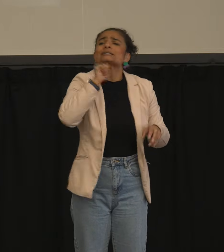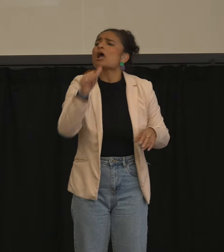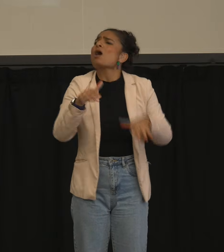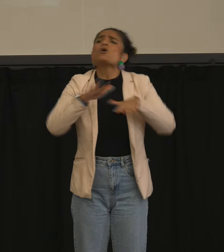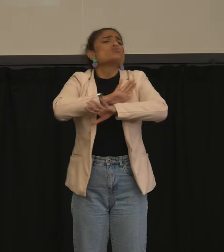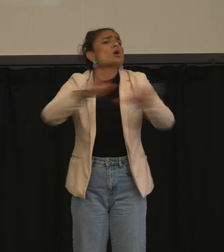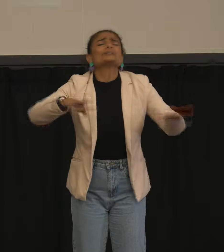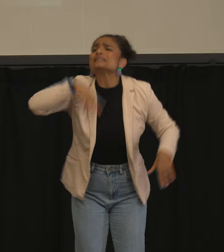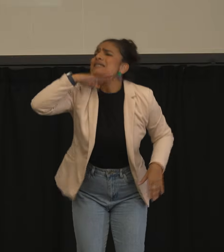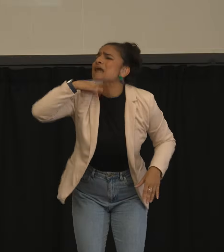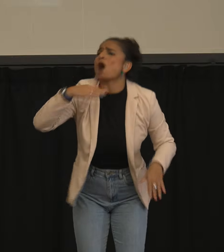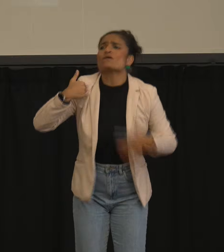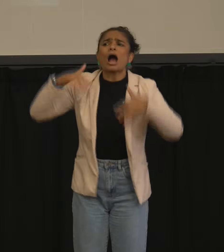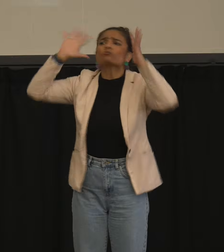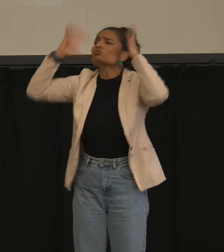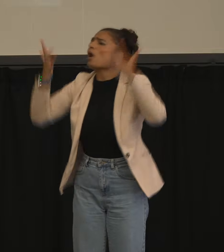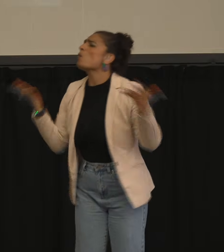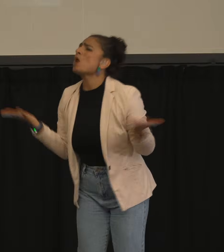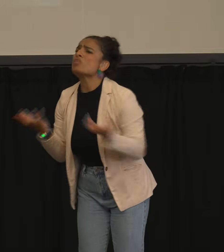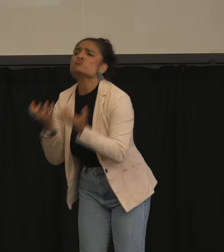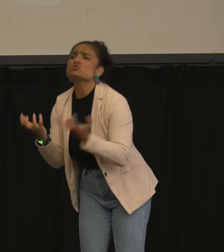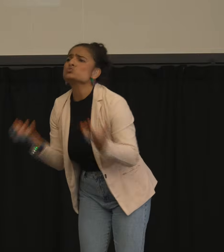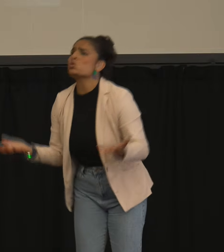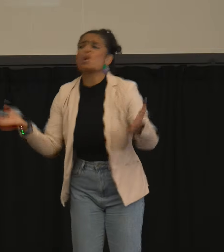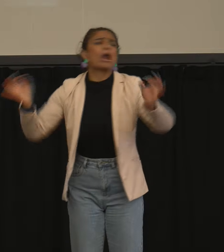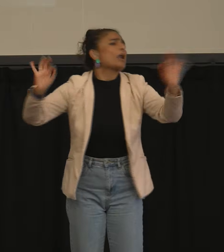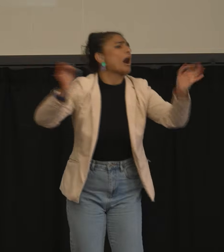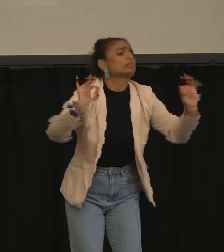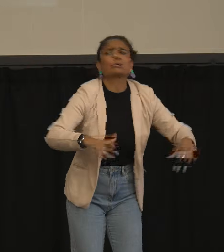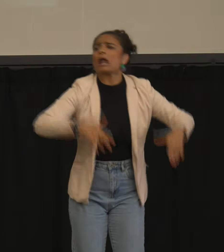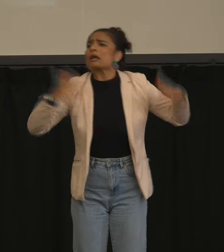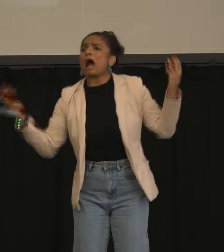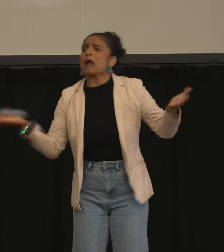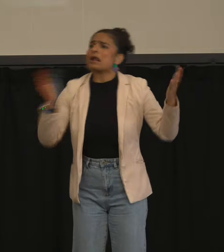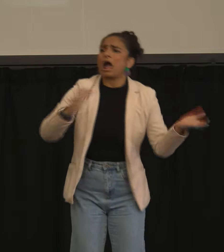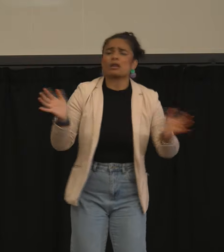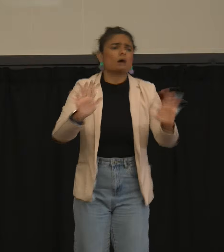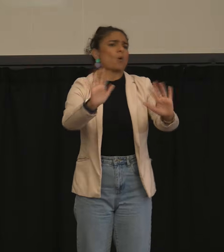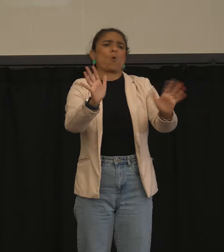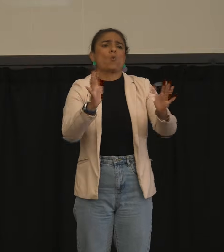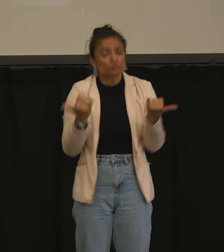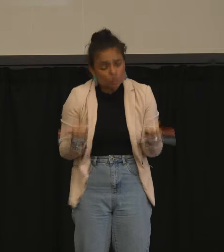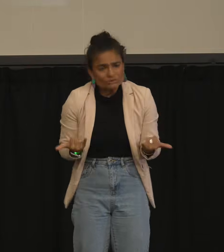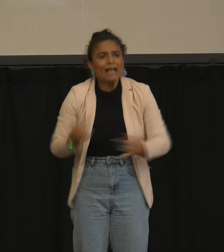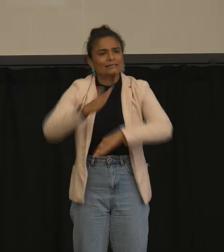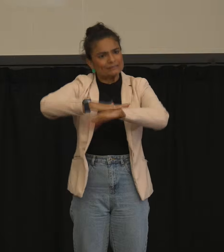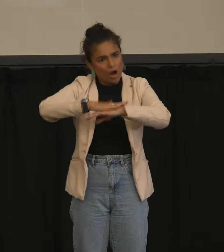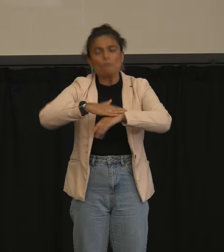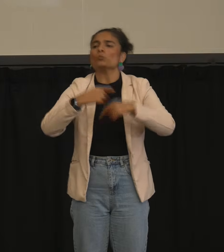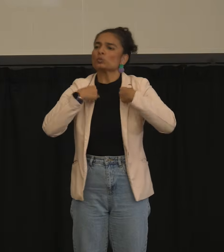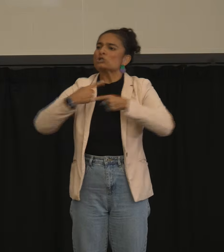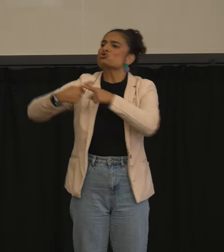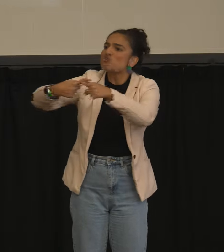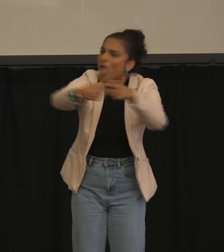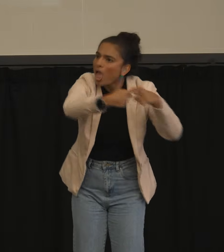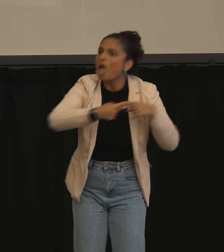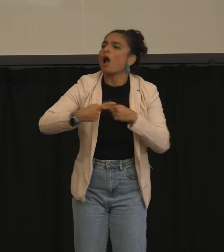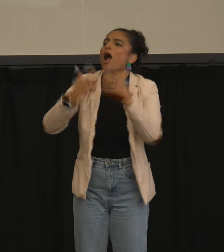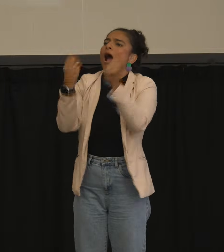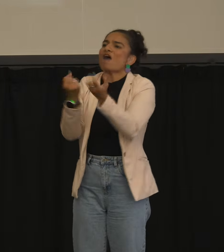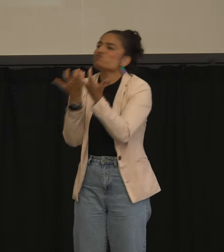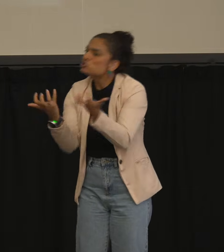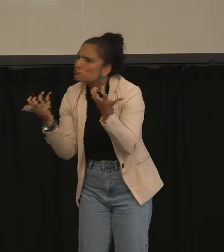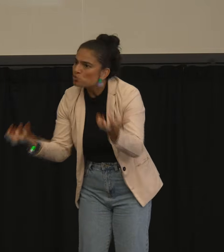today, it's not about complaining that it's not enough. Where are the resources? There's nothing available. No. Today, we